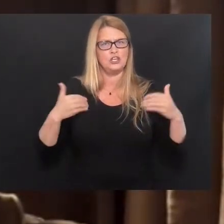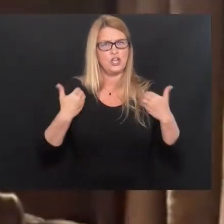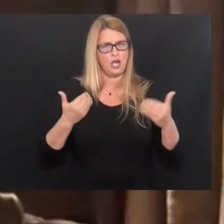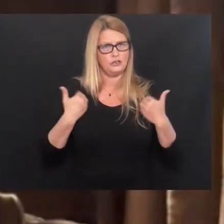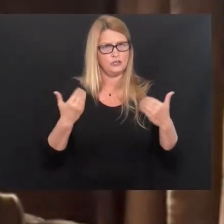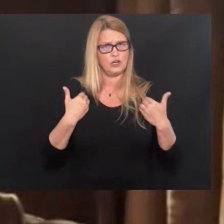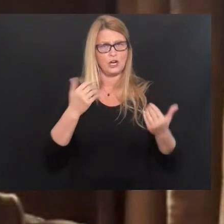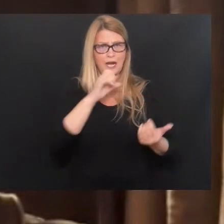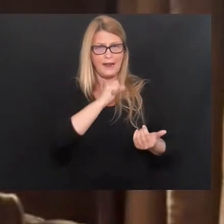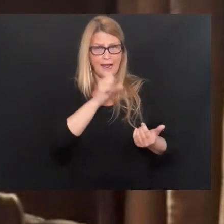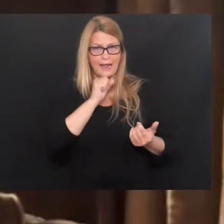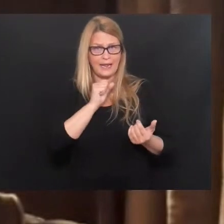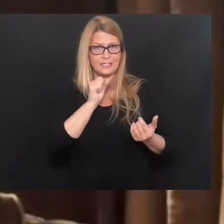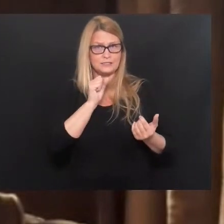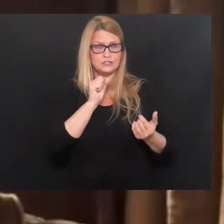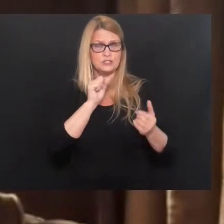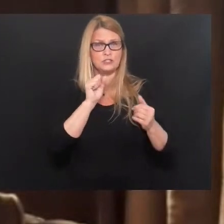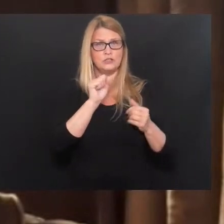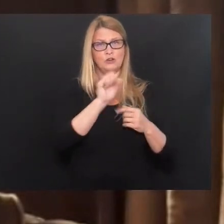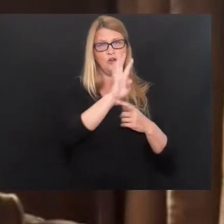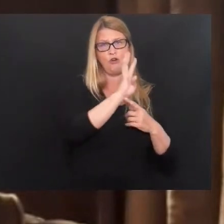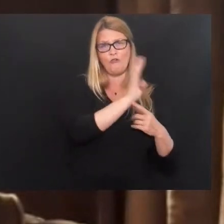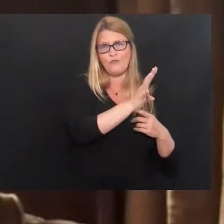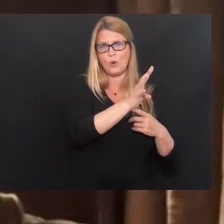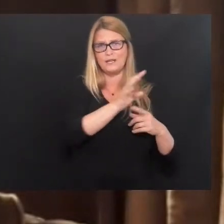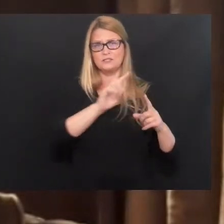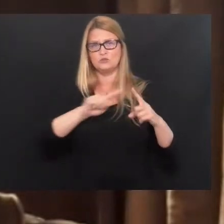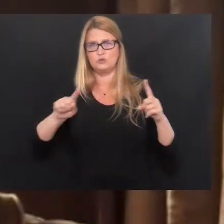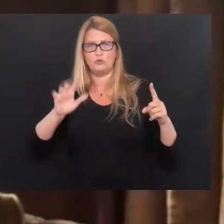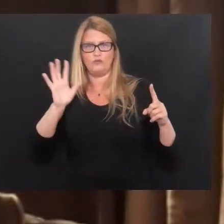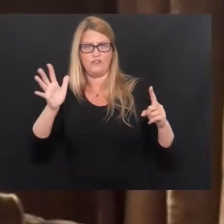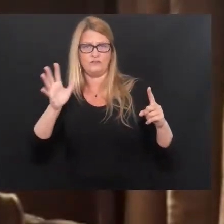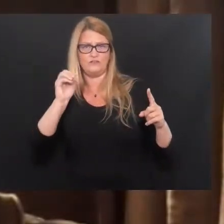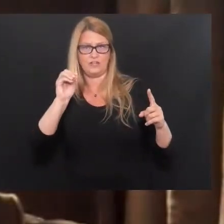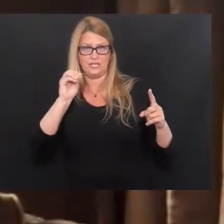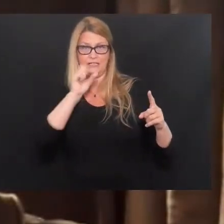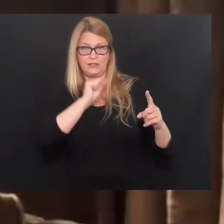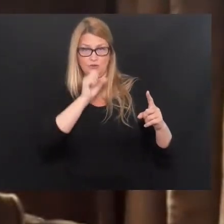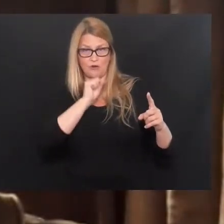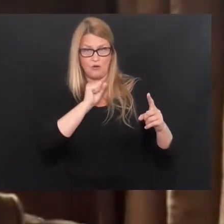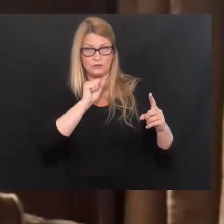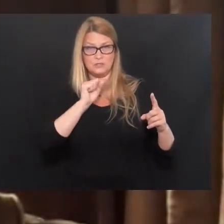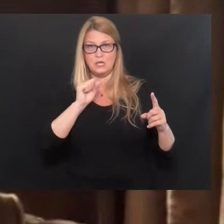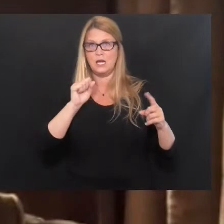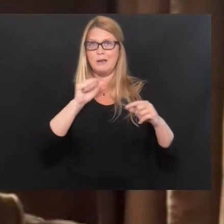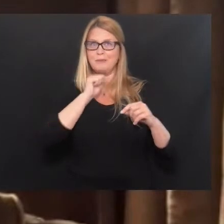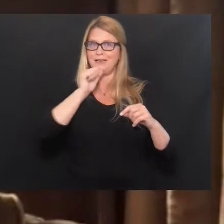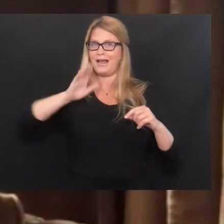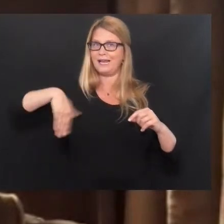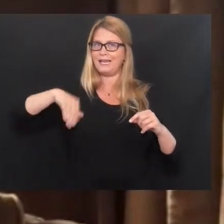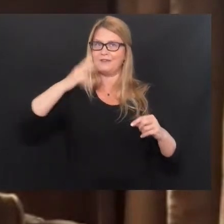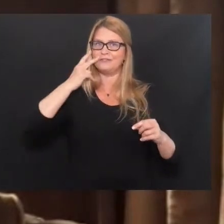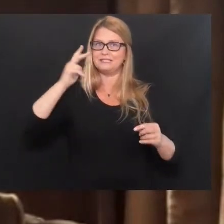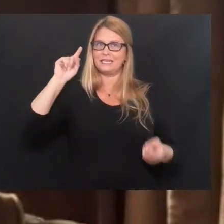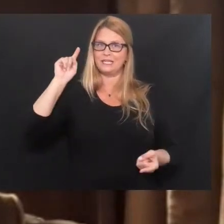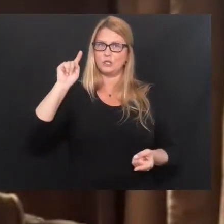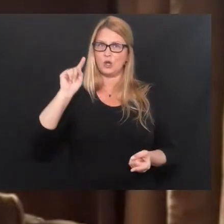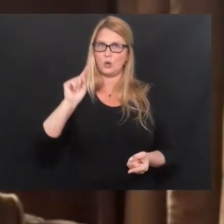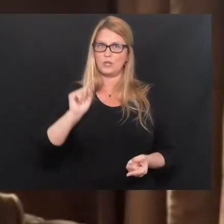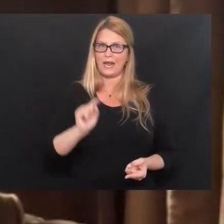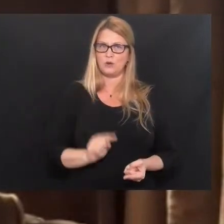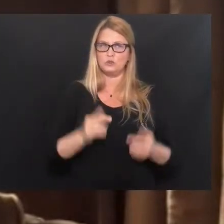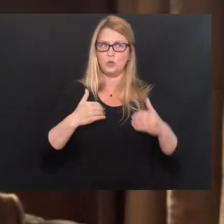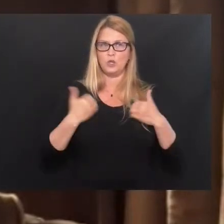in the hospital, 40s and 50-year-olds, but we haven't seen that go all the way down to really young